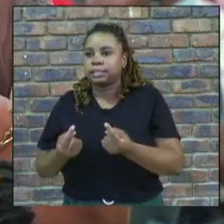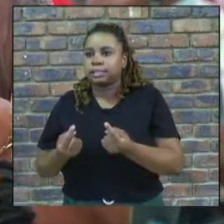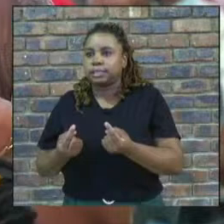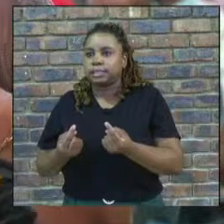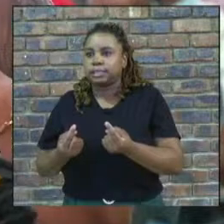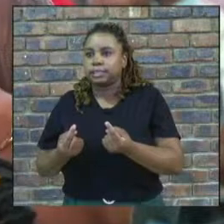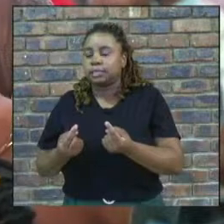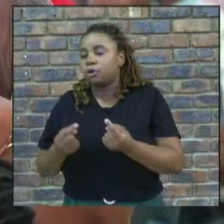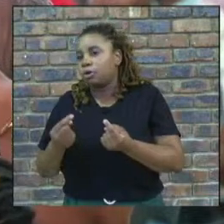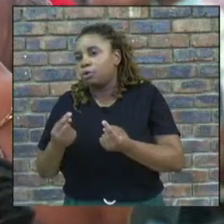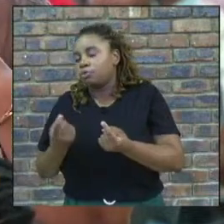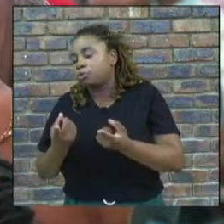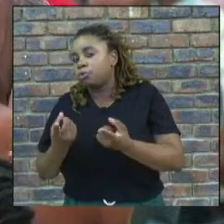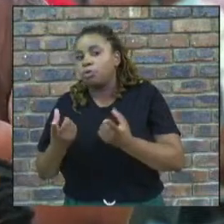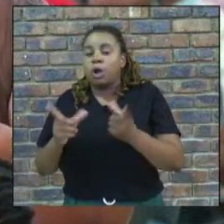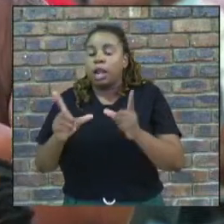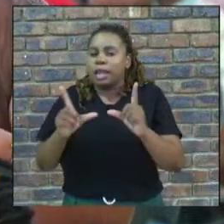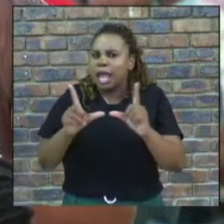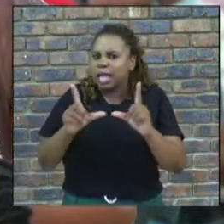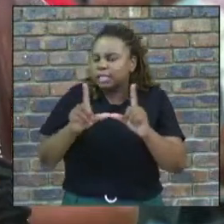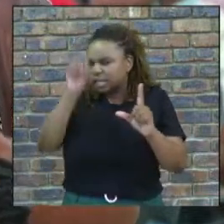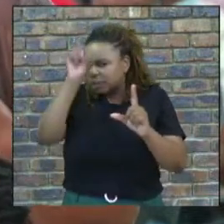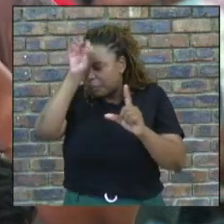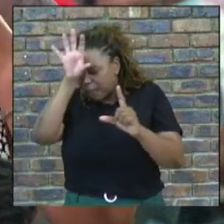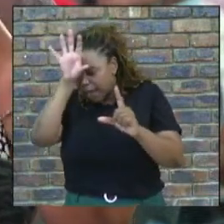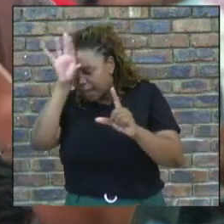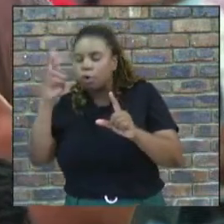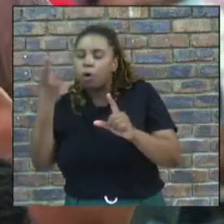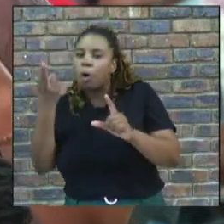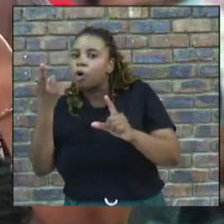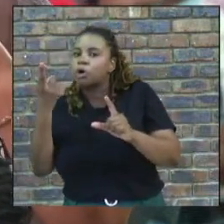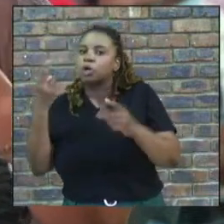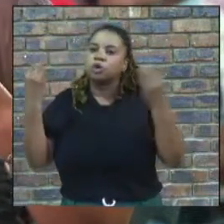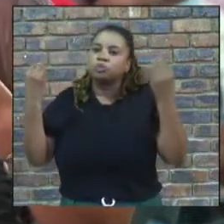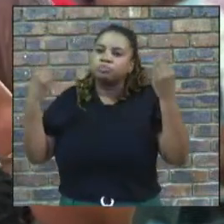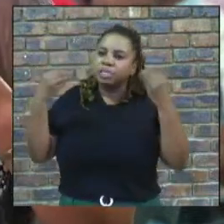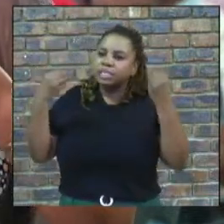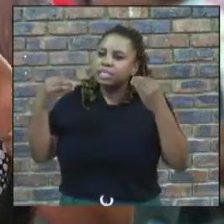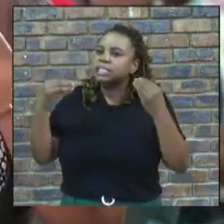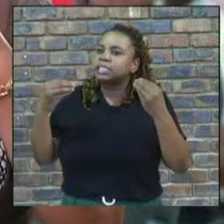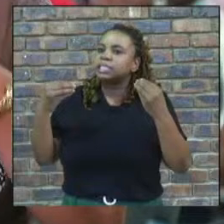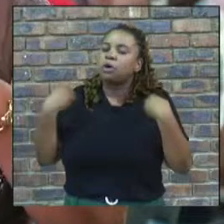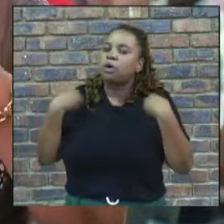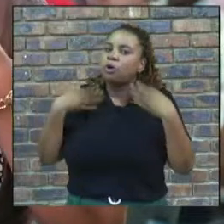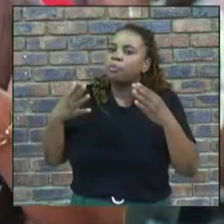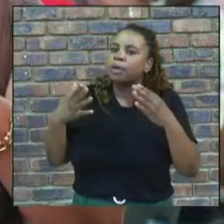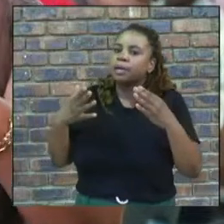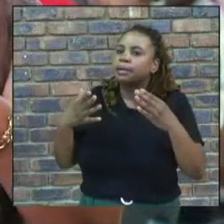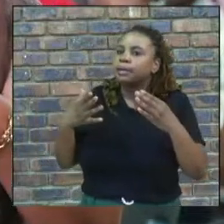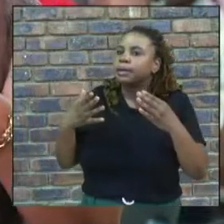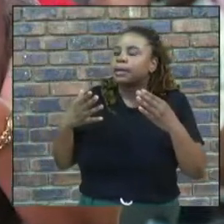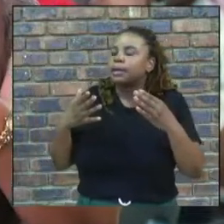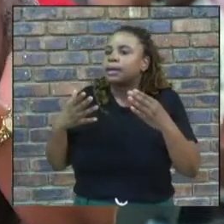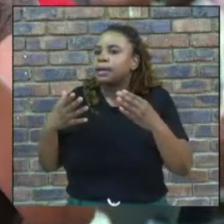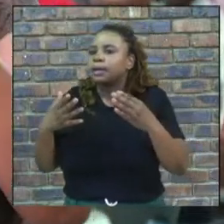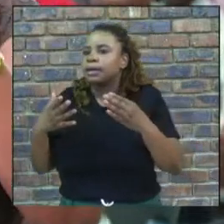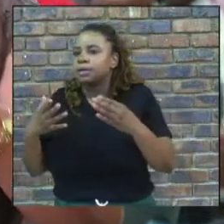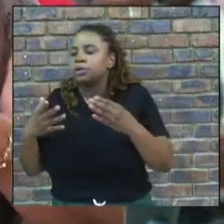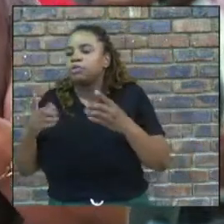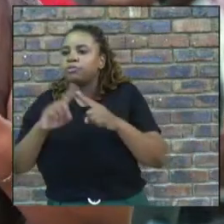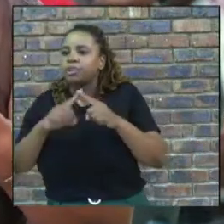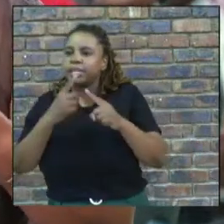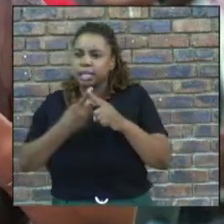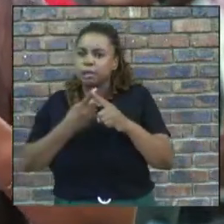amayine or okanye avule ibusiness. For instance mawungabheka eSouth Africa thina especially